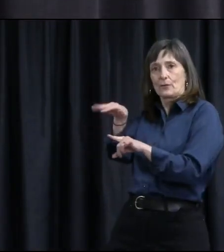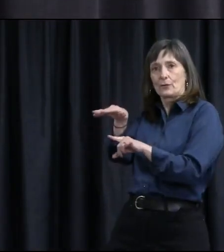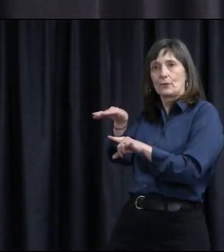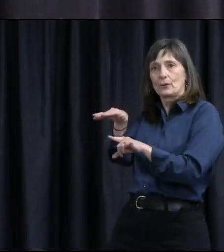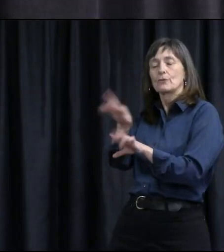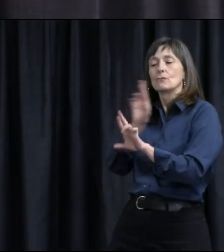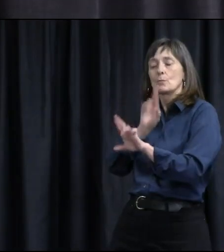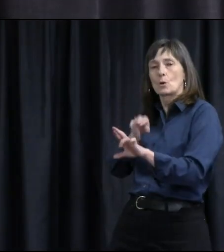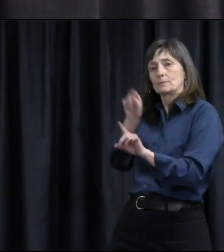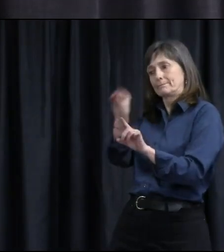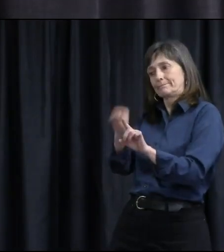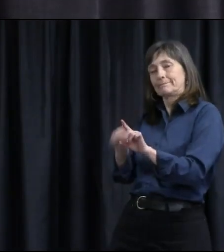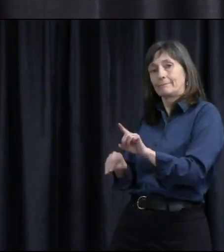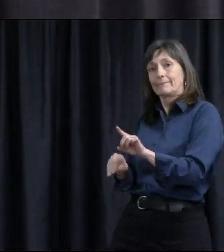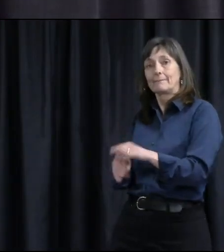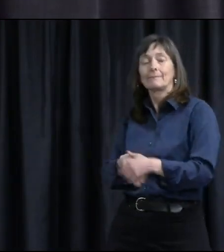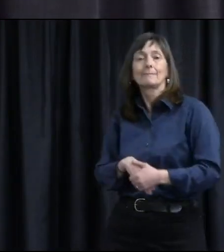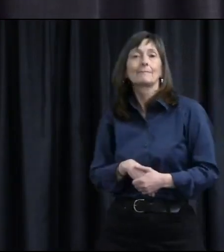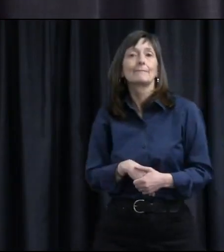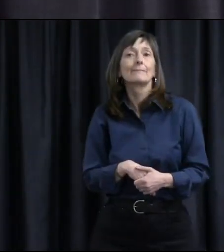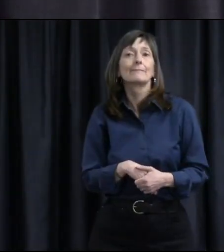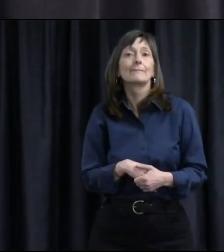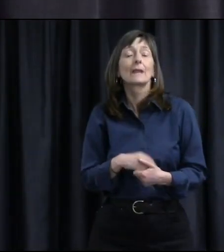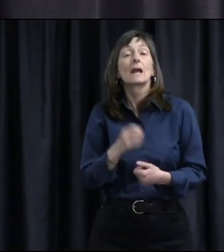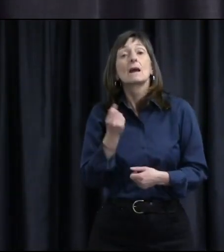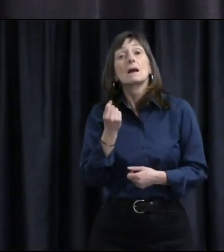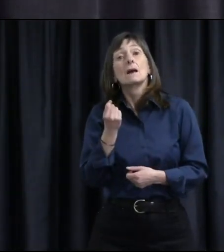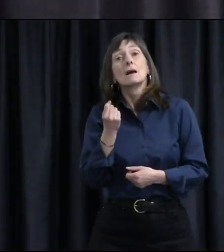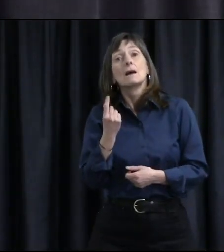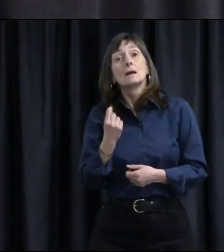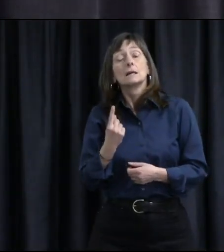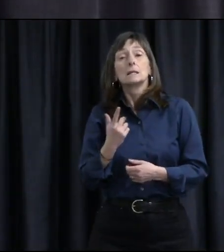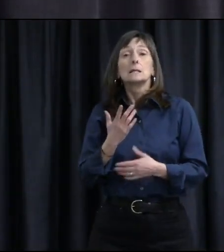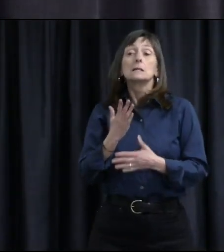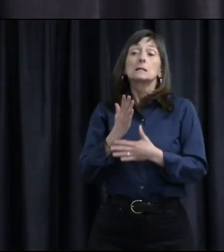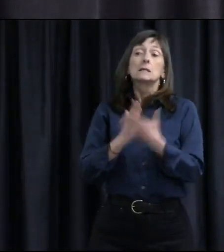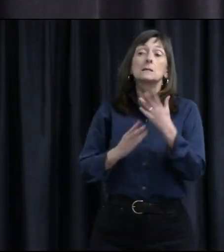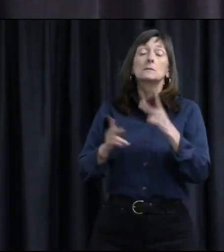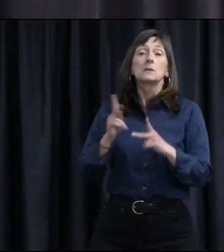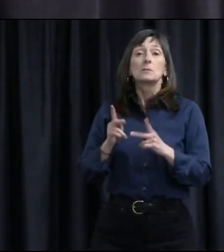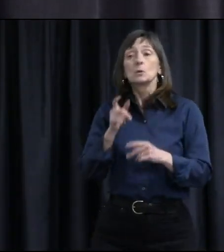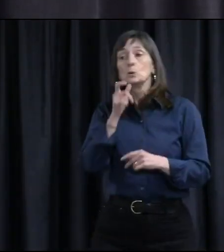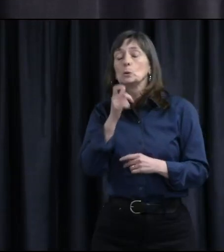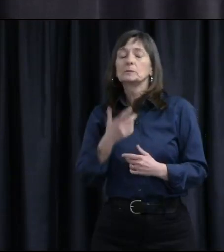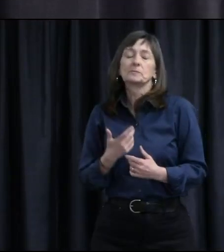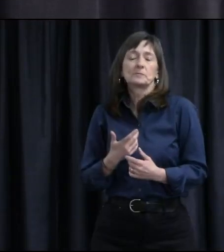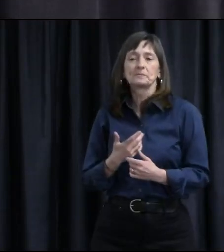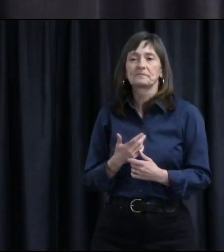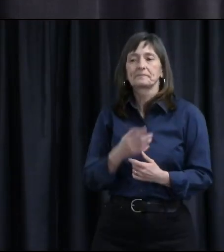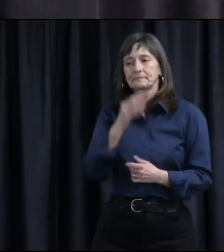people, unfortunately, in our society, in our communities, that may not be taking responsible action.